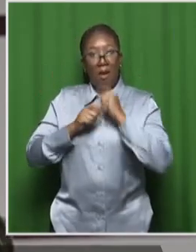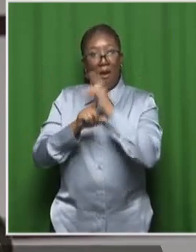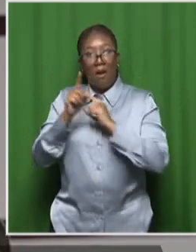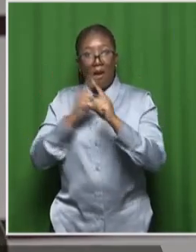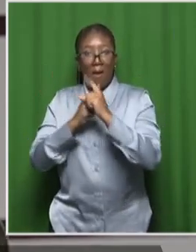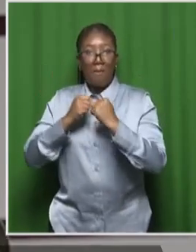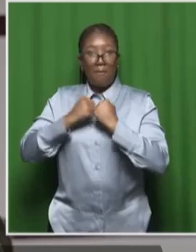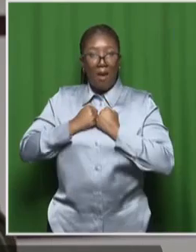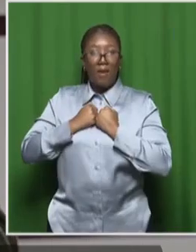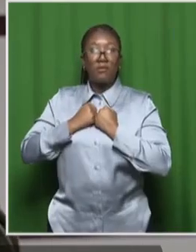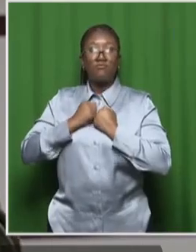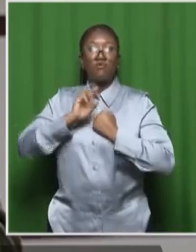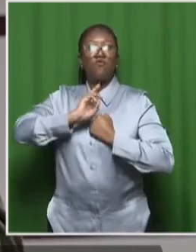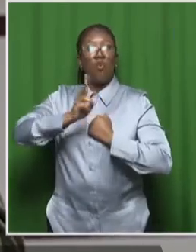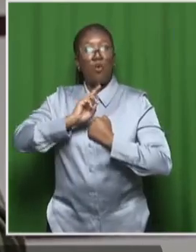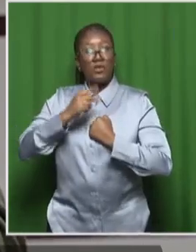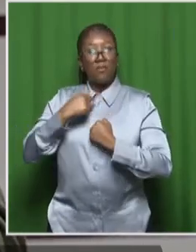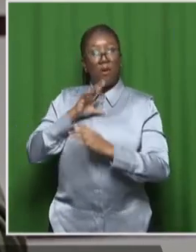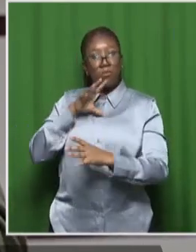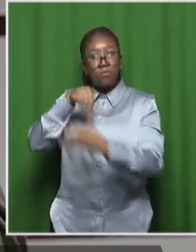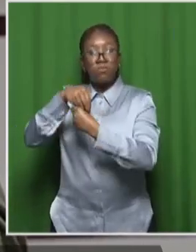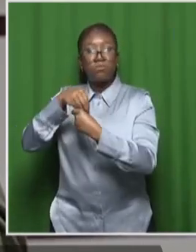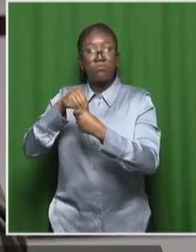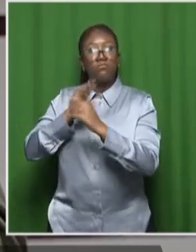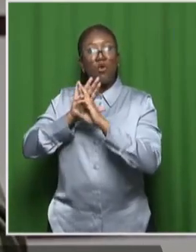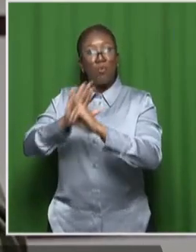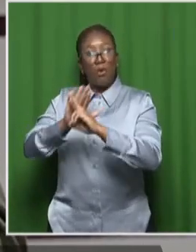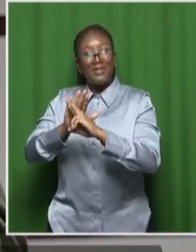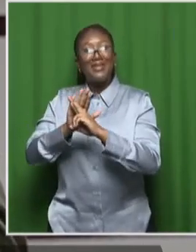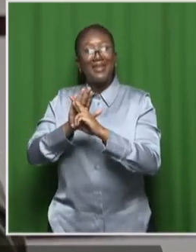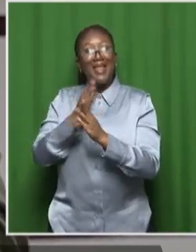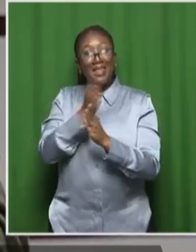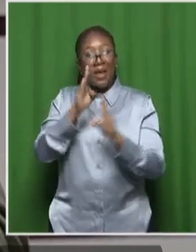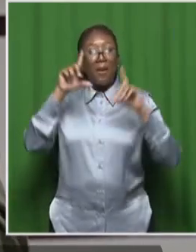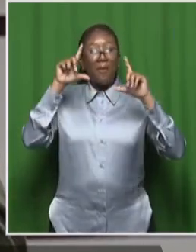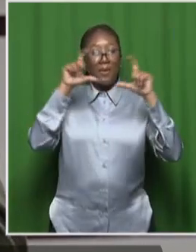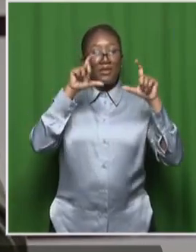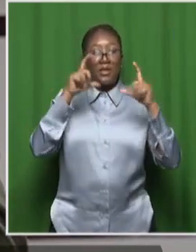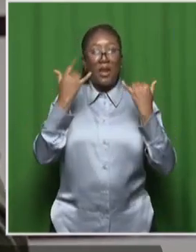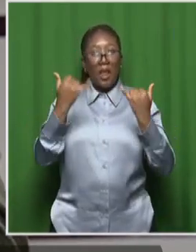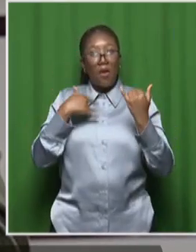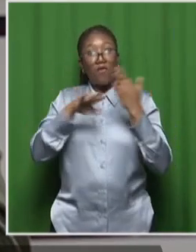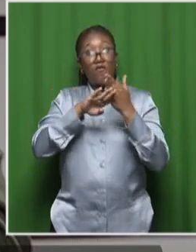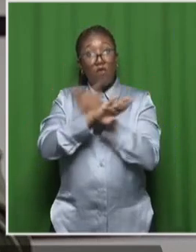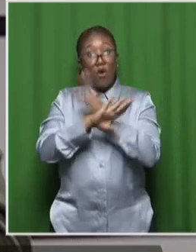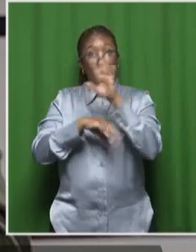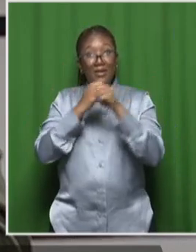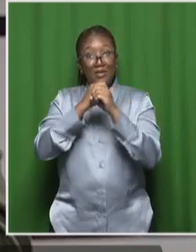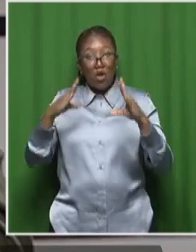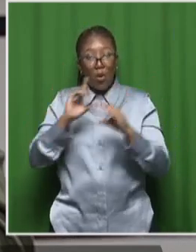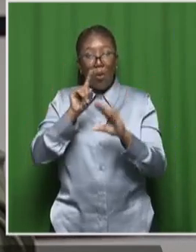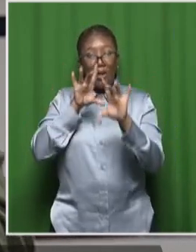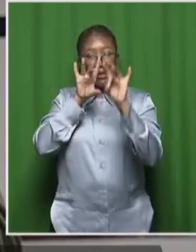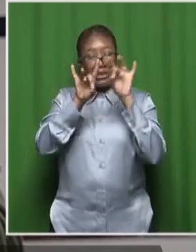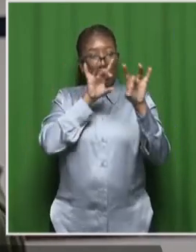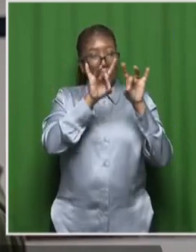contributed and they will be well represented in the collection. So I started first by selecting